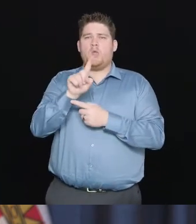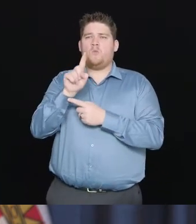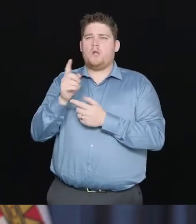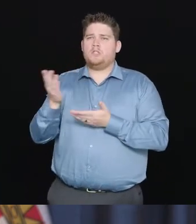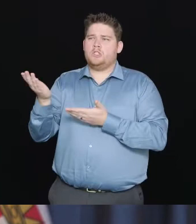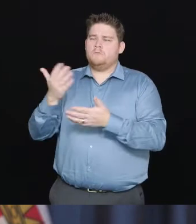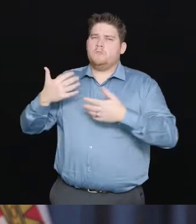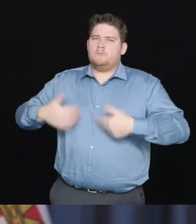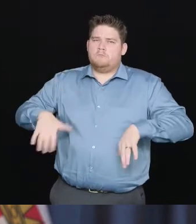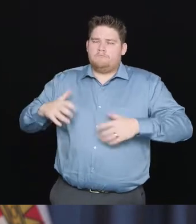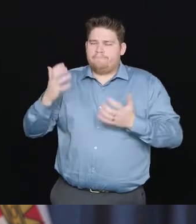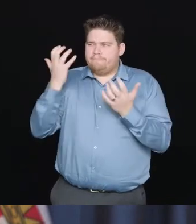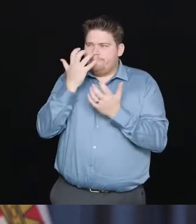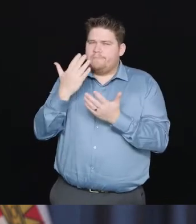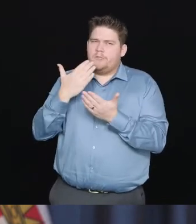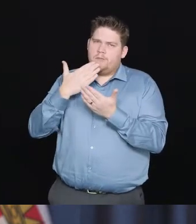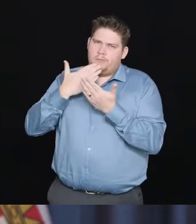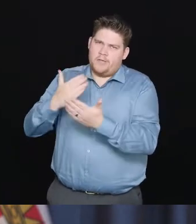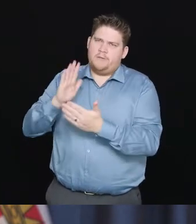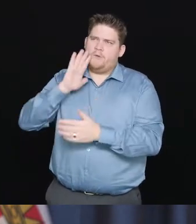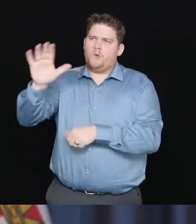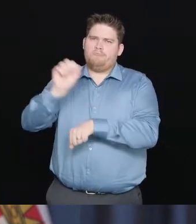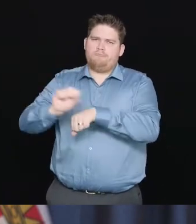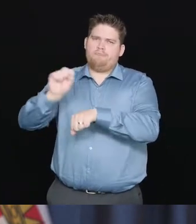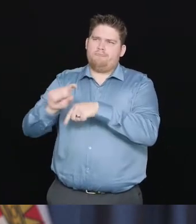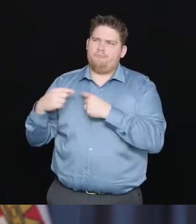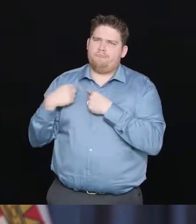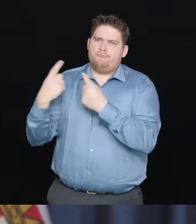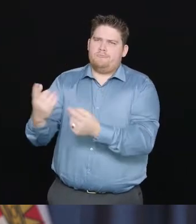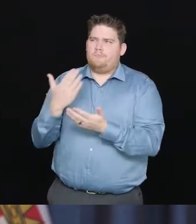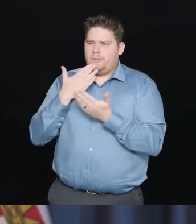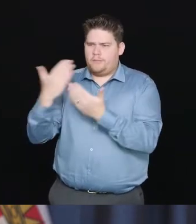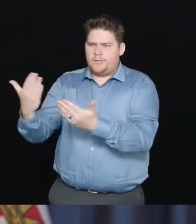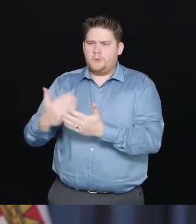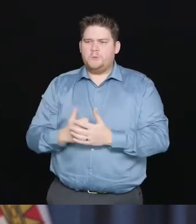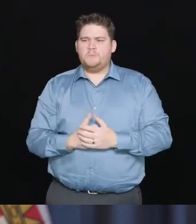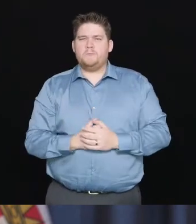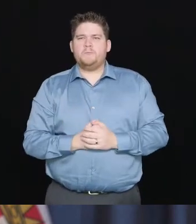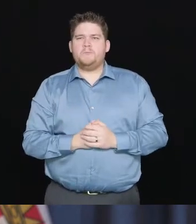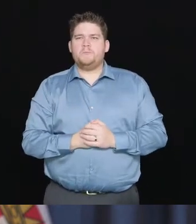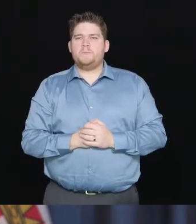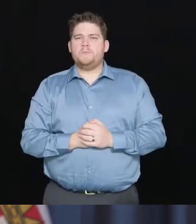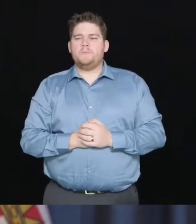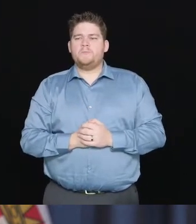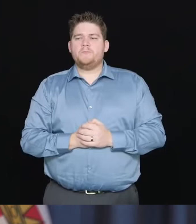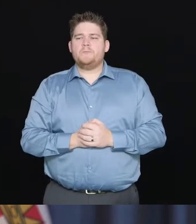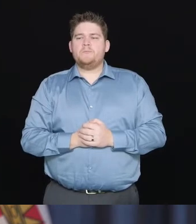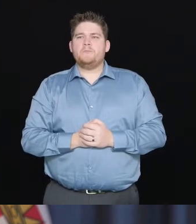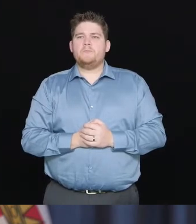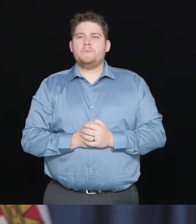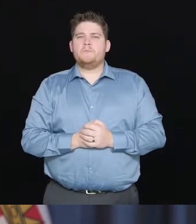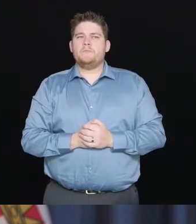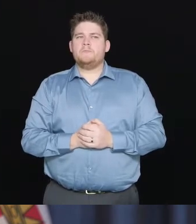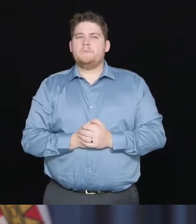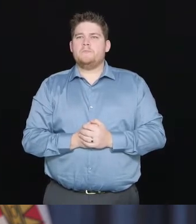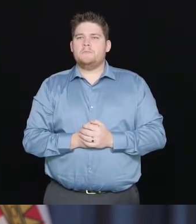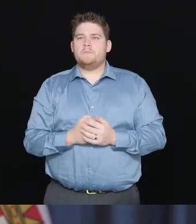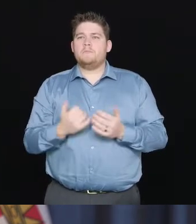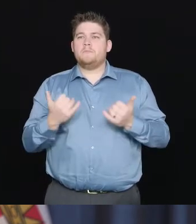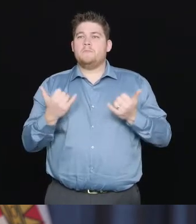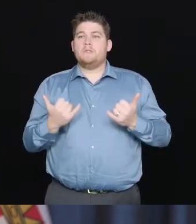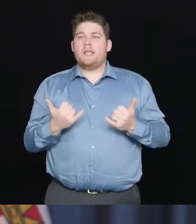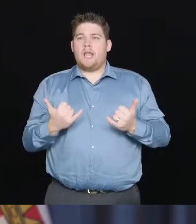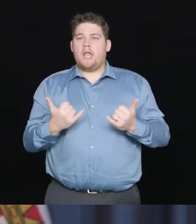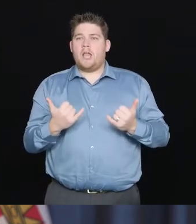we have now have more registrants in BC, people who've come back and registered as doctors and nurses, 26 doctors and